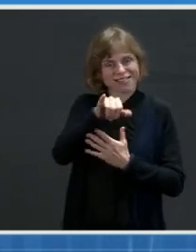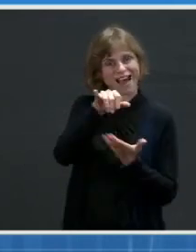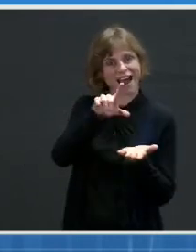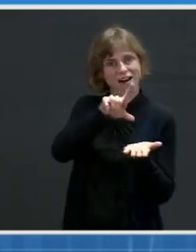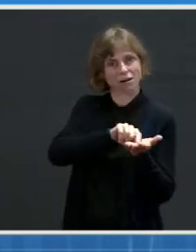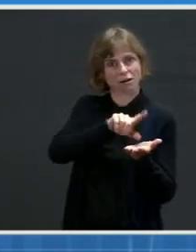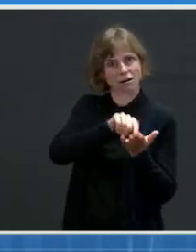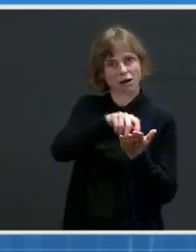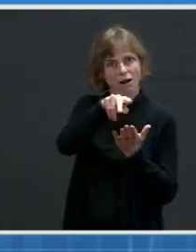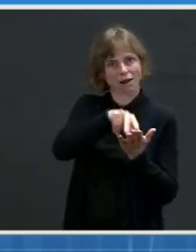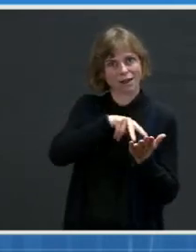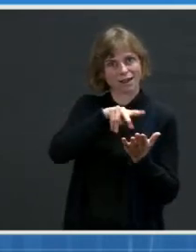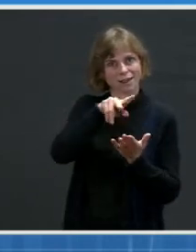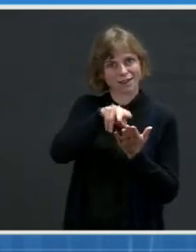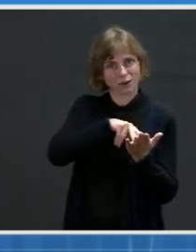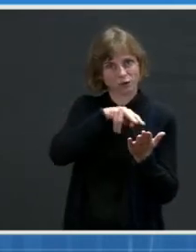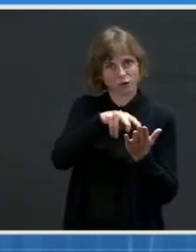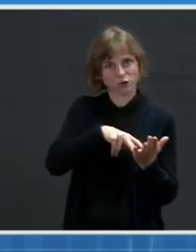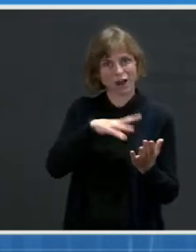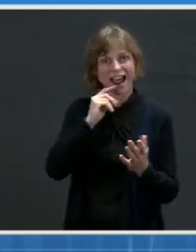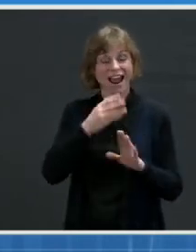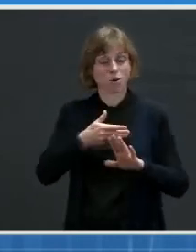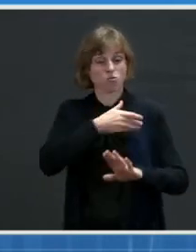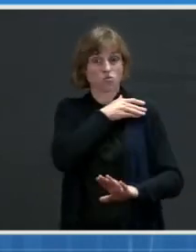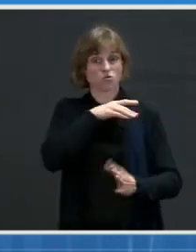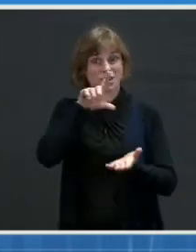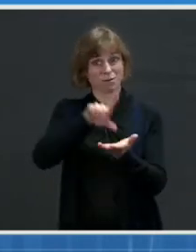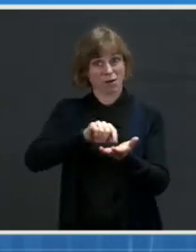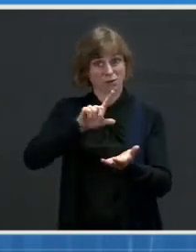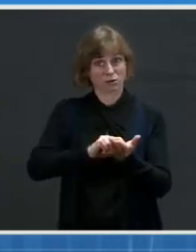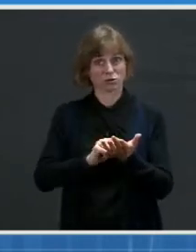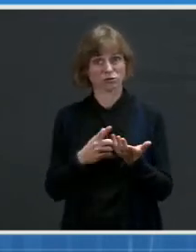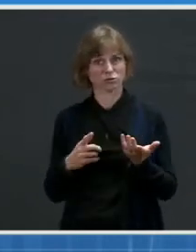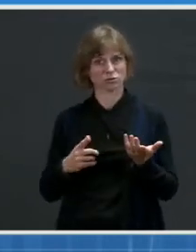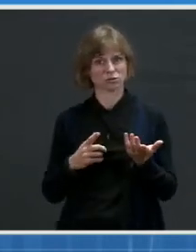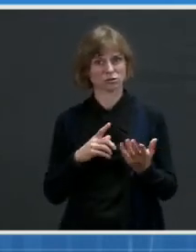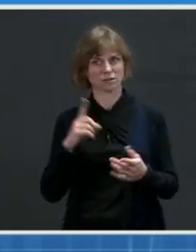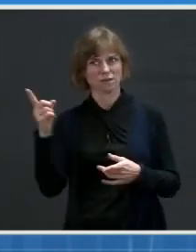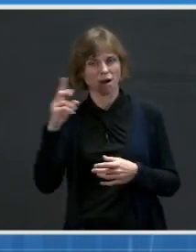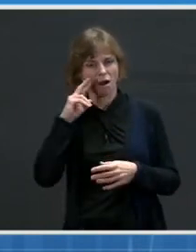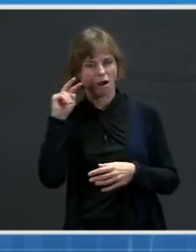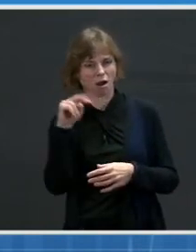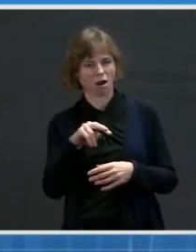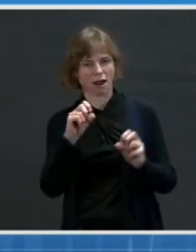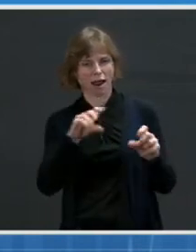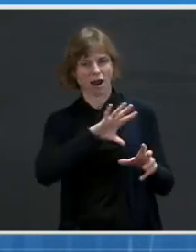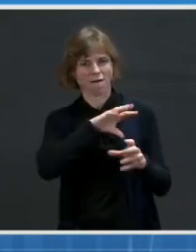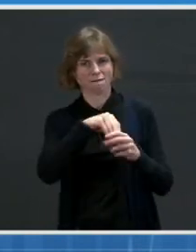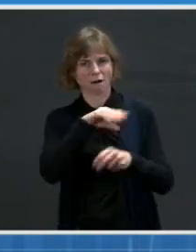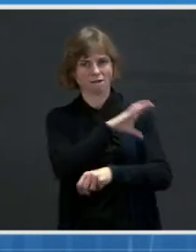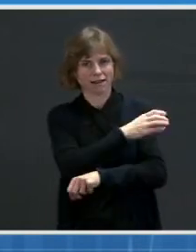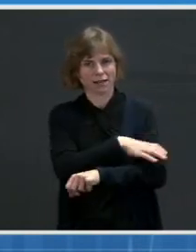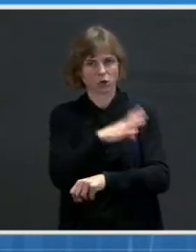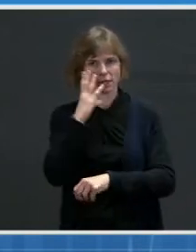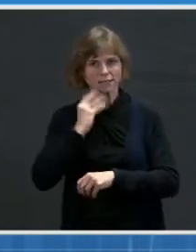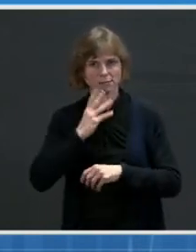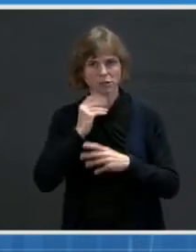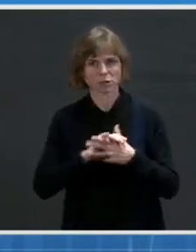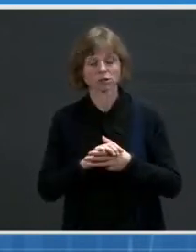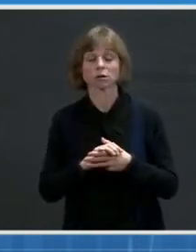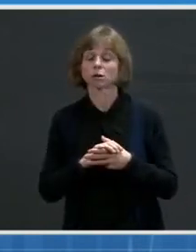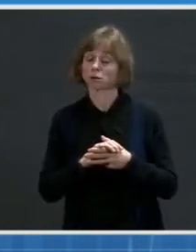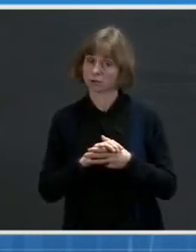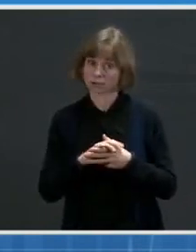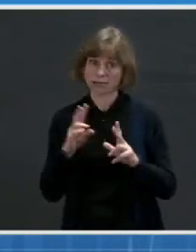preprint form and involved in just clinical experience. It has been very advantageous to